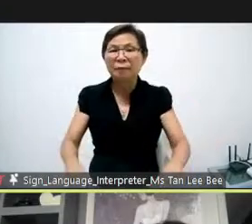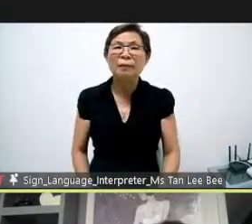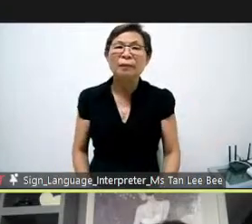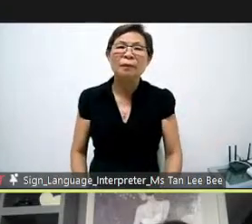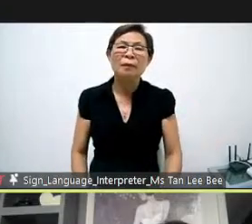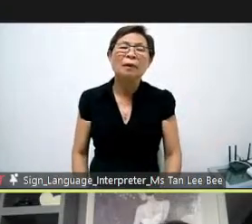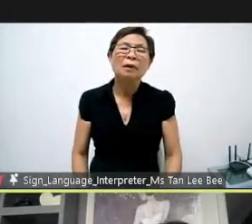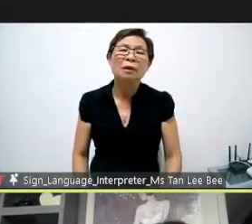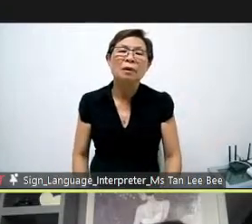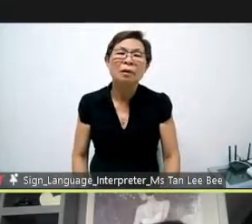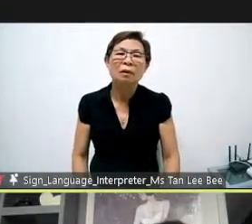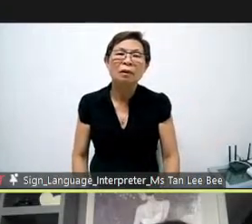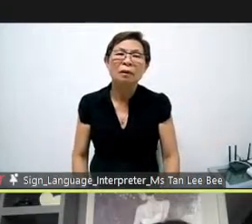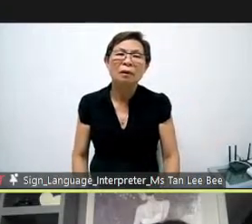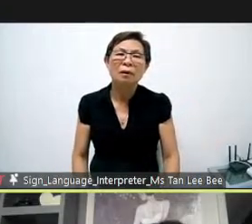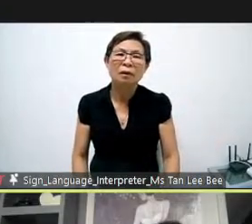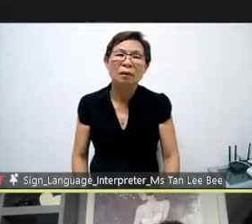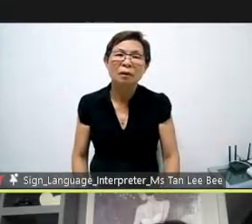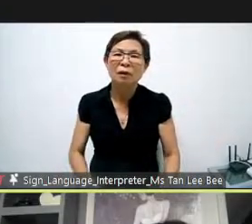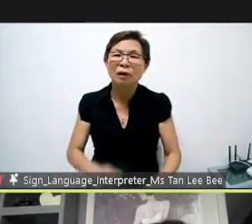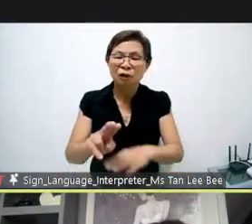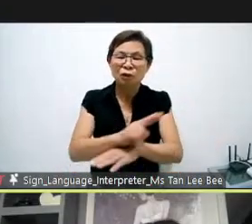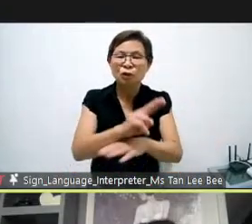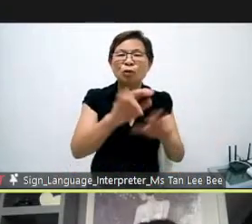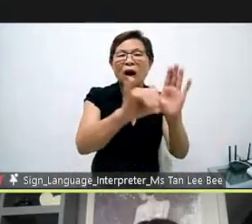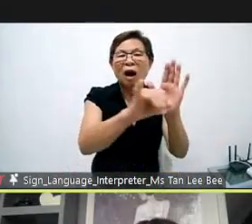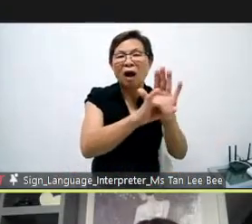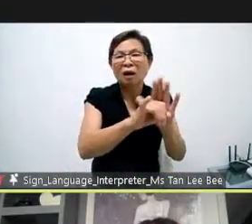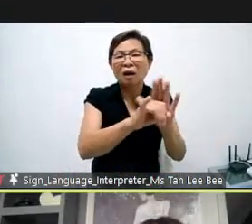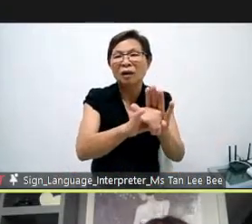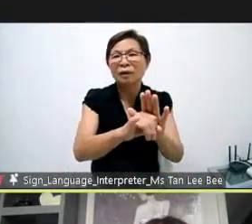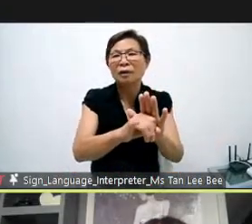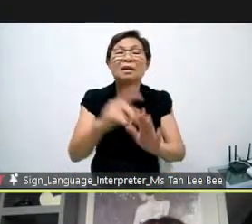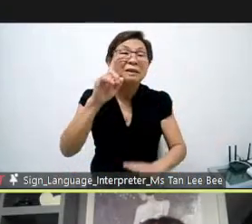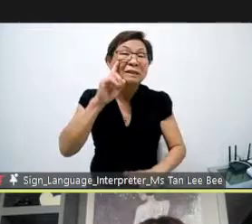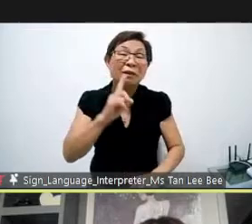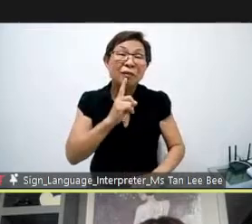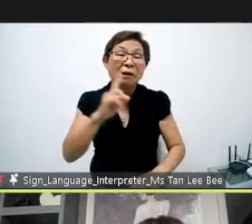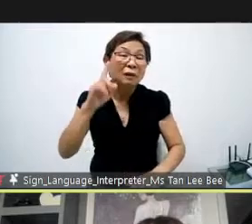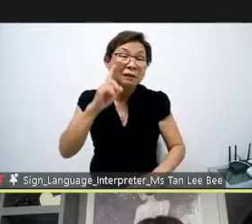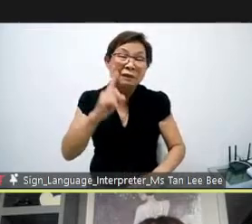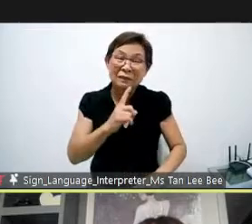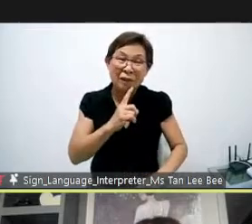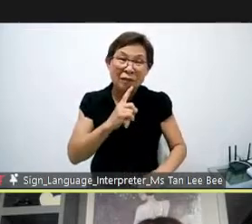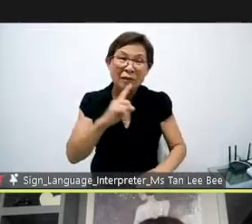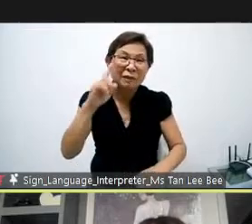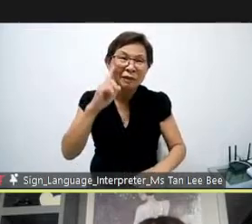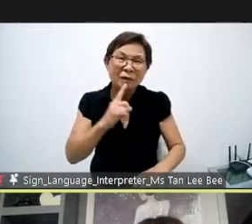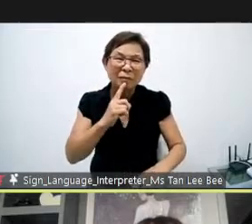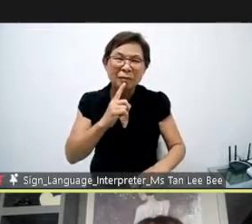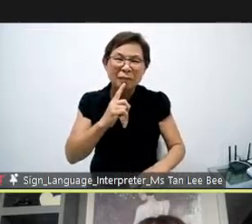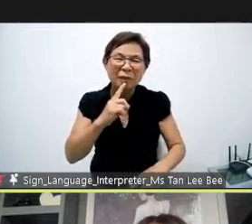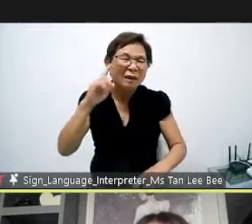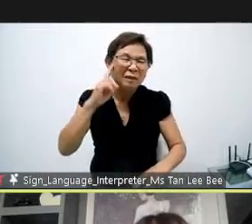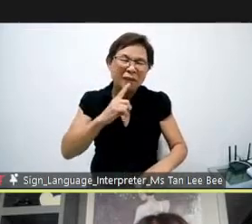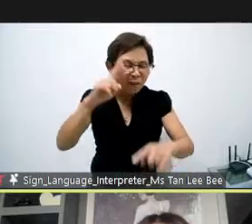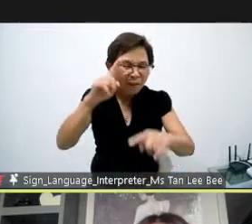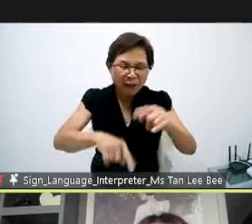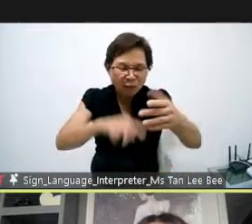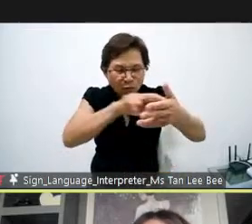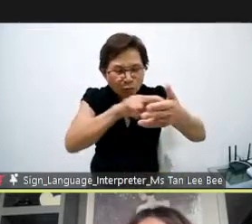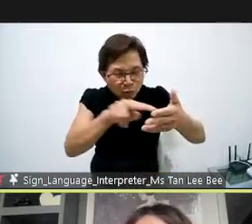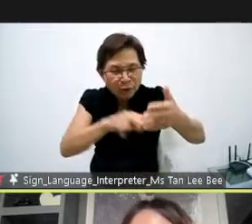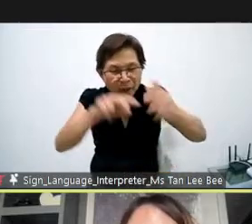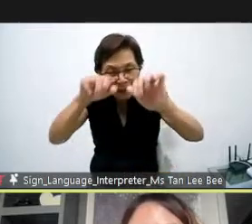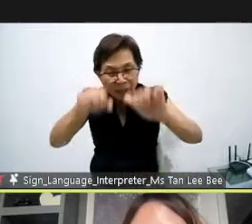Visual labeling platform use icon to describe words so the deaf who cannot literally reading Thai language can be